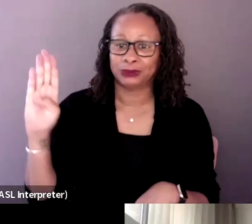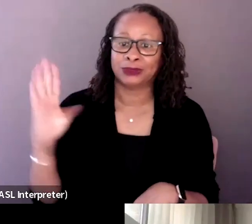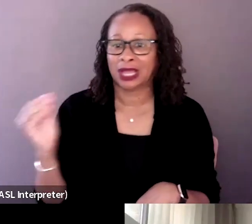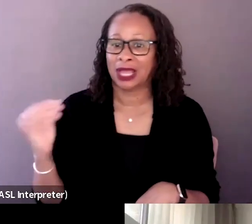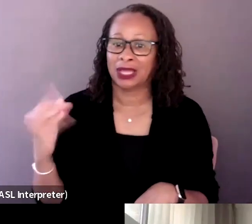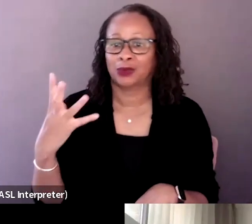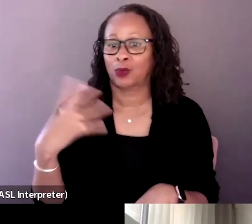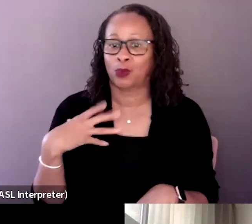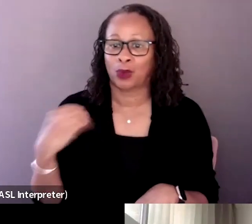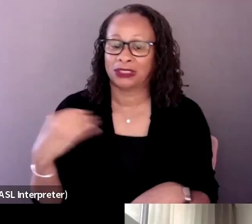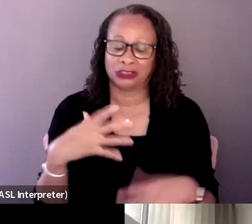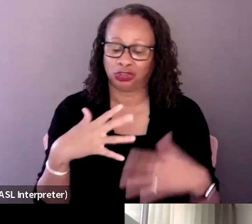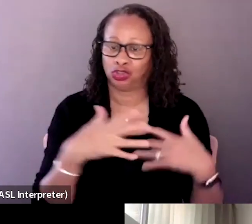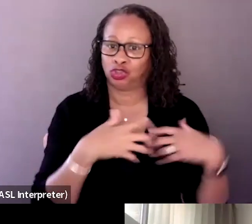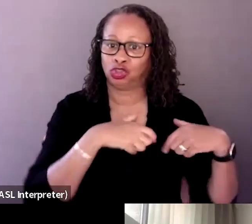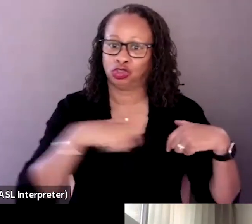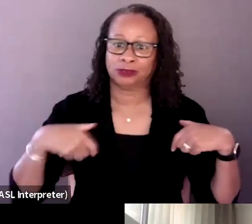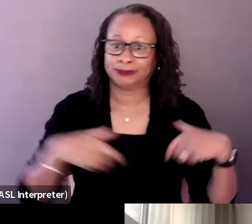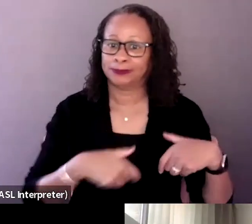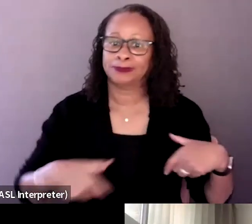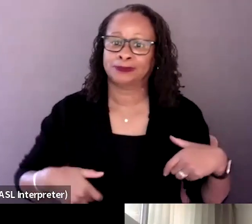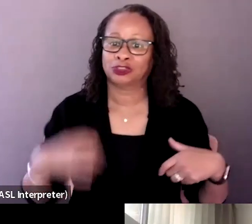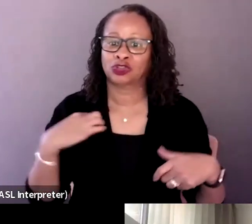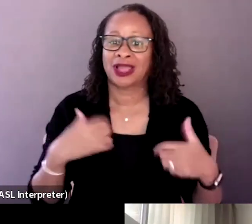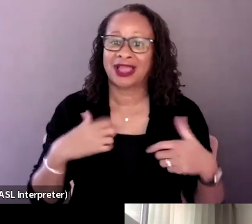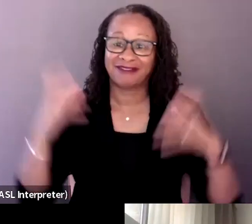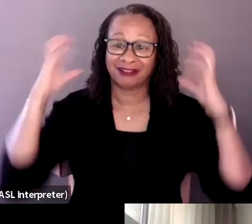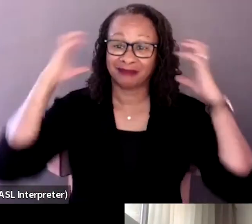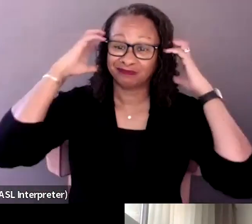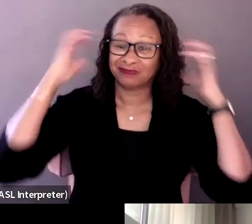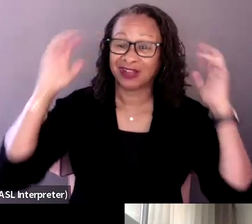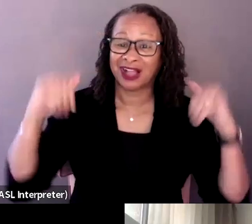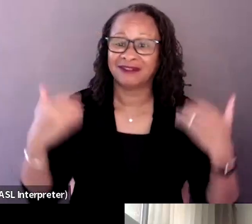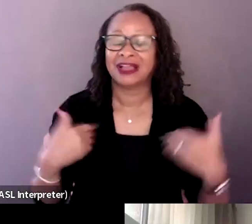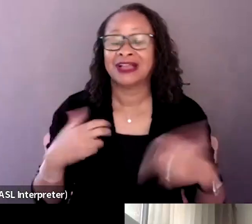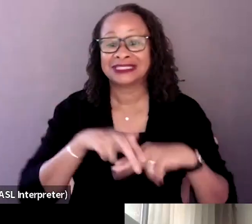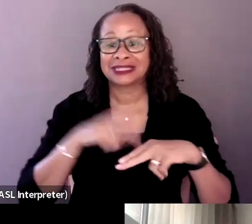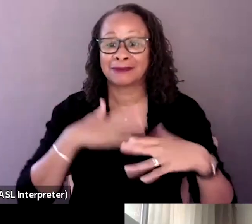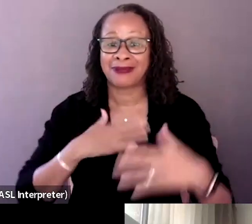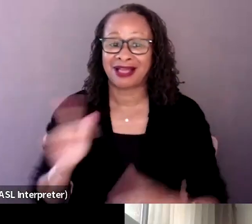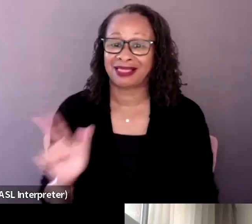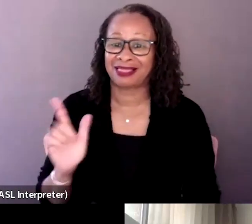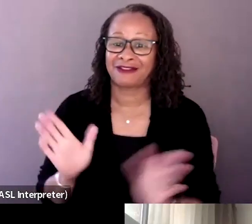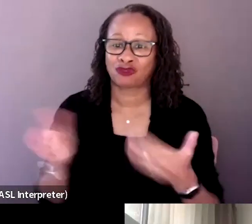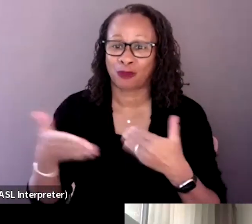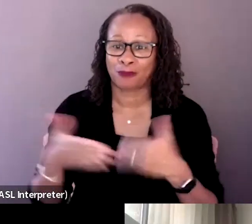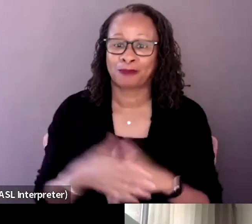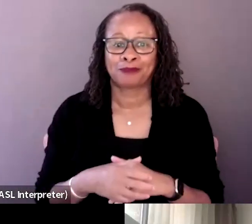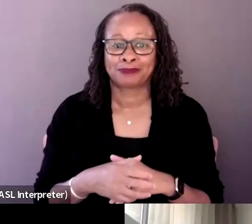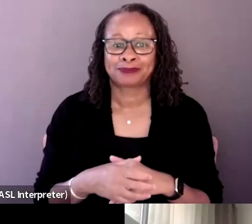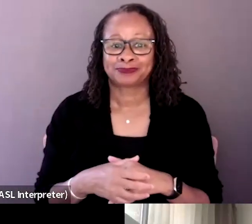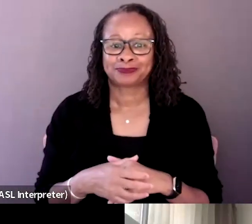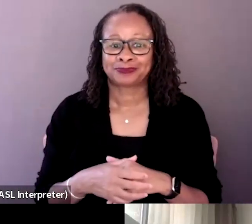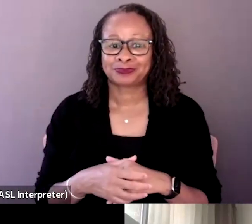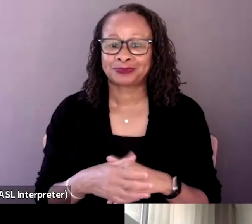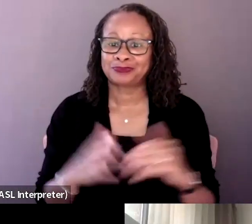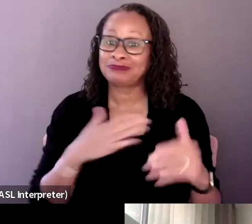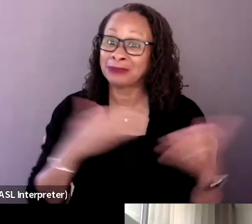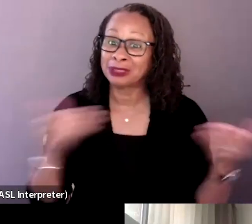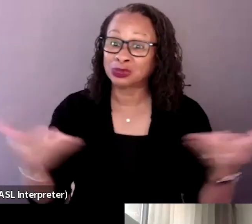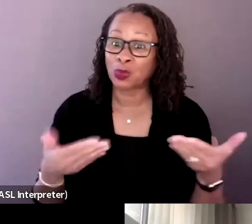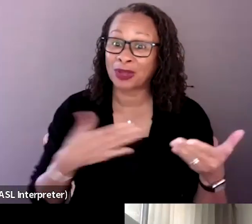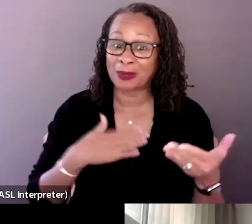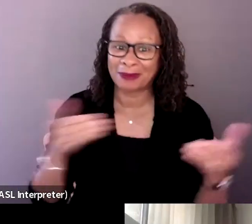striped shirt. I also have headphones on, and I'm sitting in my living room. And please welcome